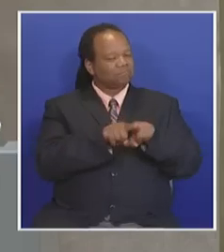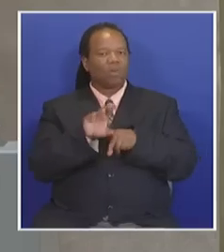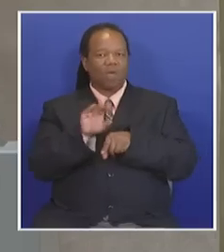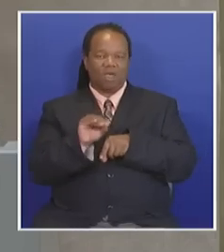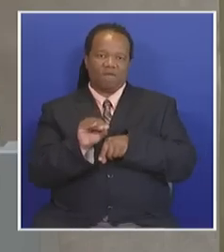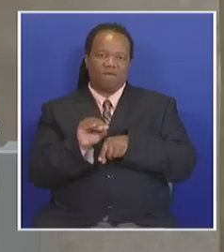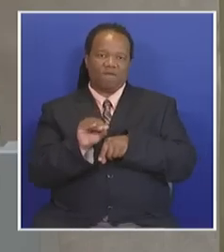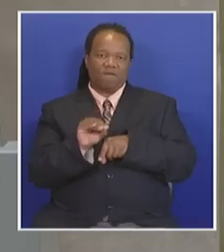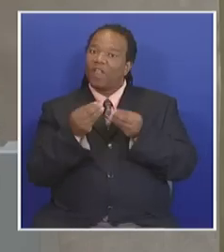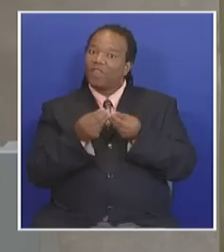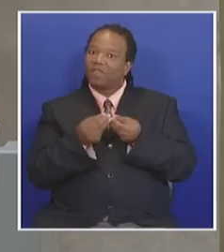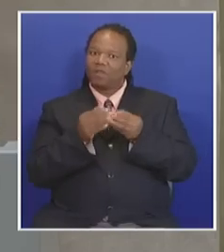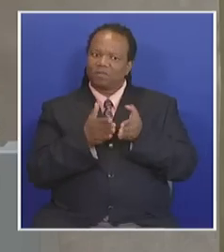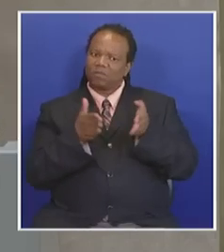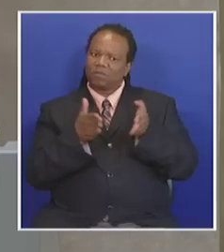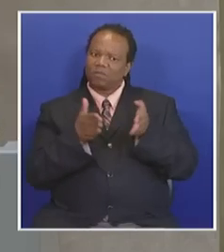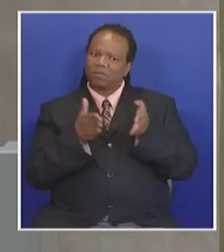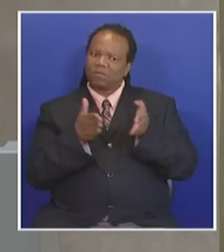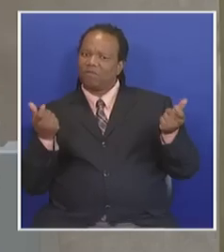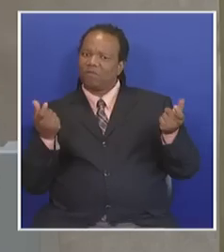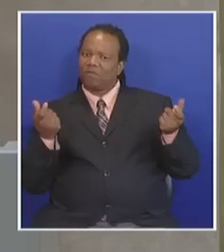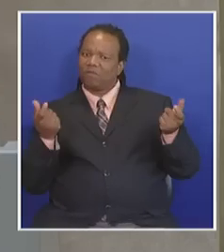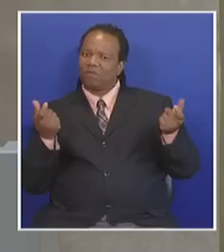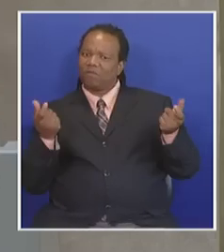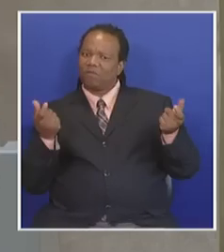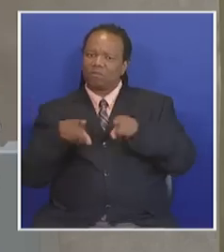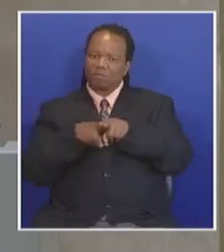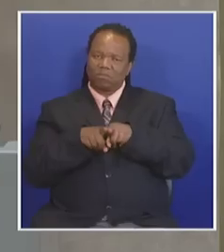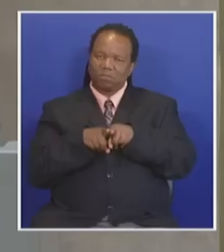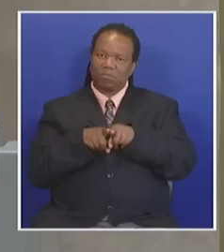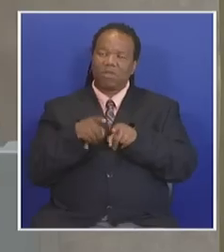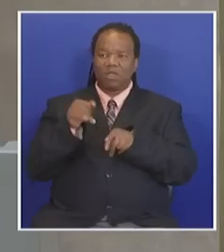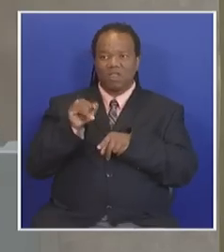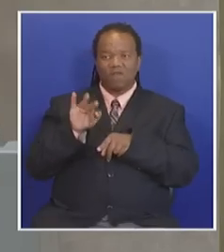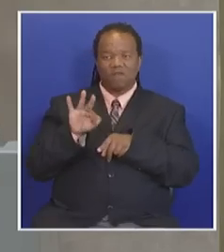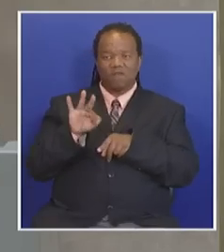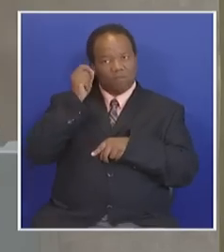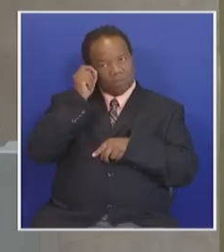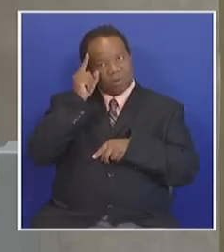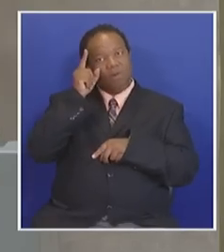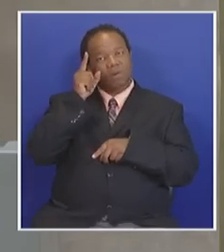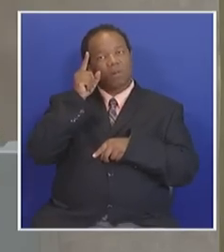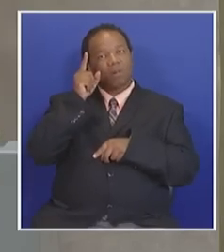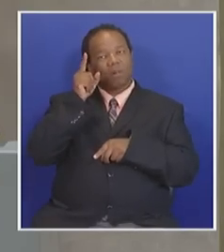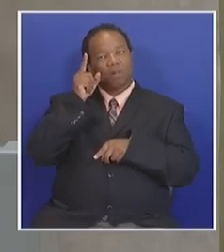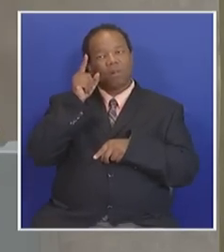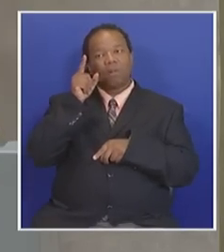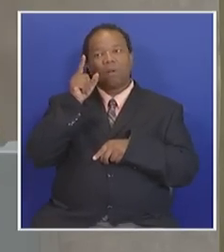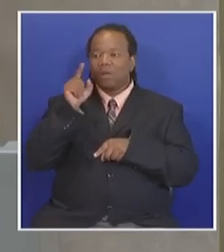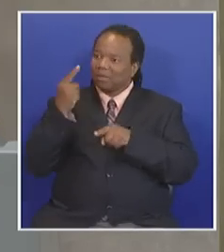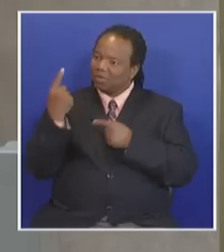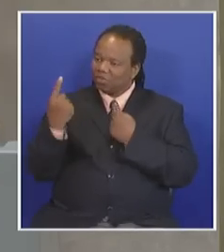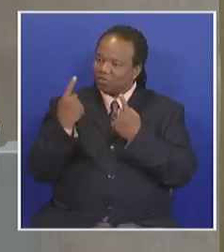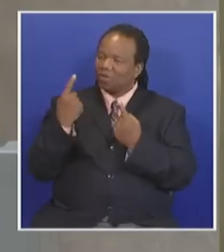and the sooner we all realize this, the better. We need to get to a point where we understand and tolerate each